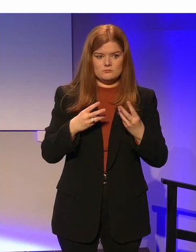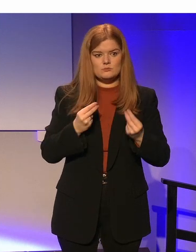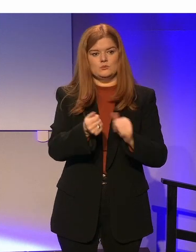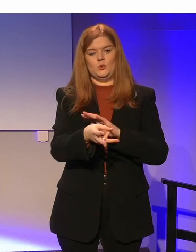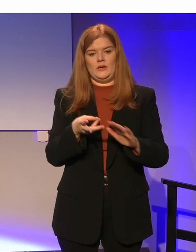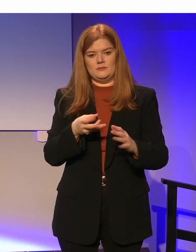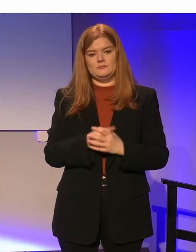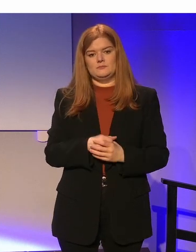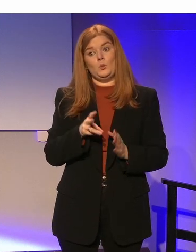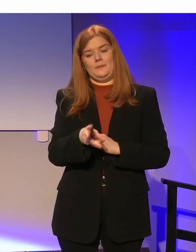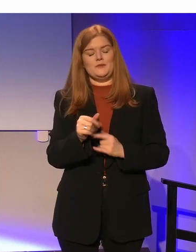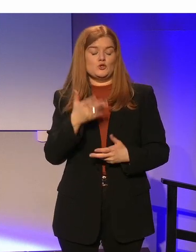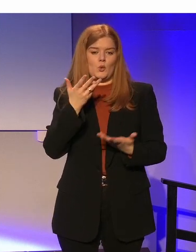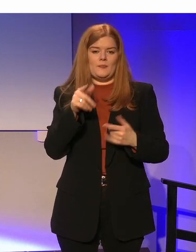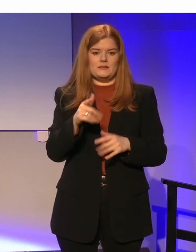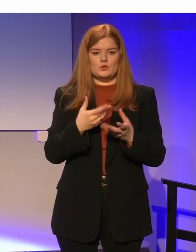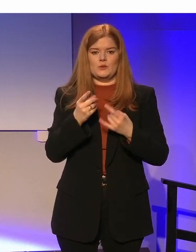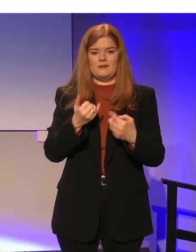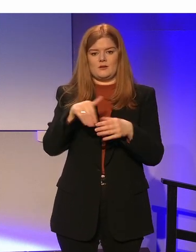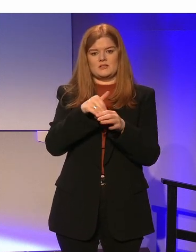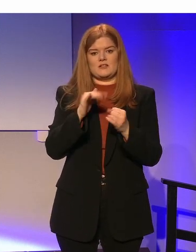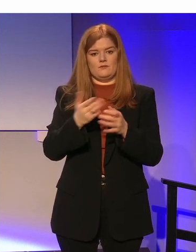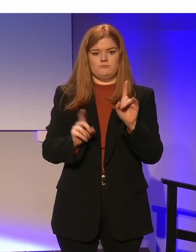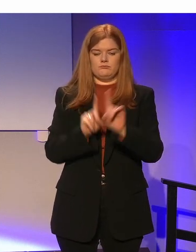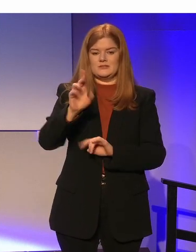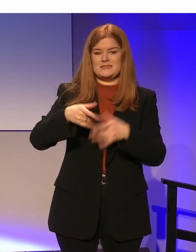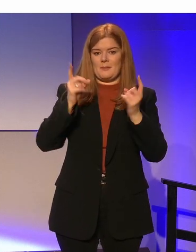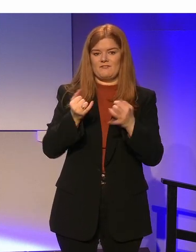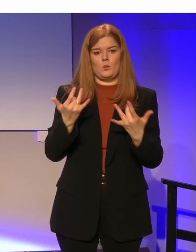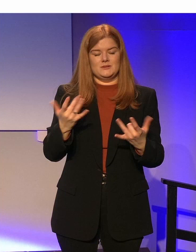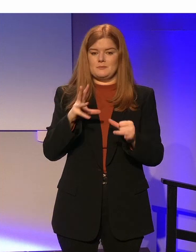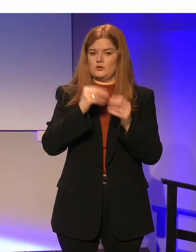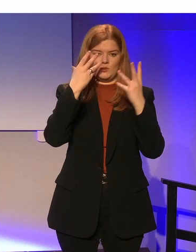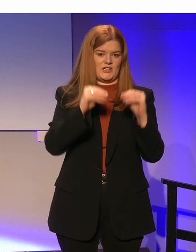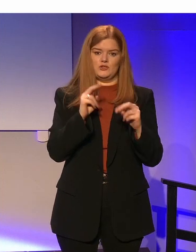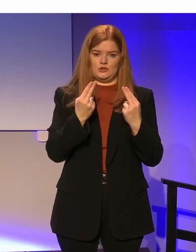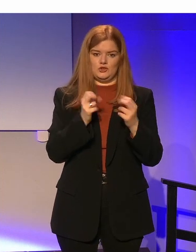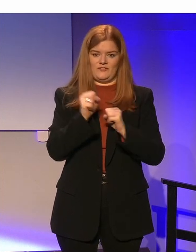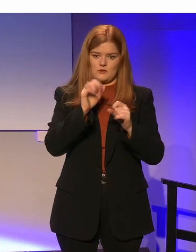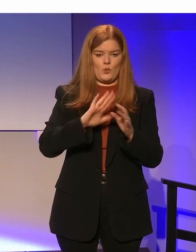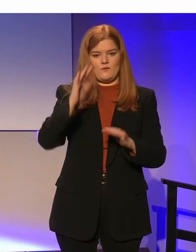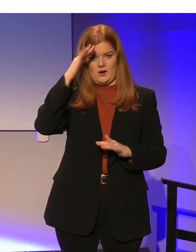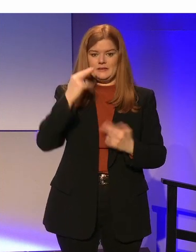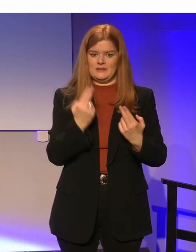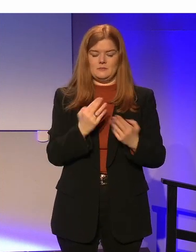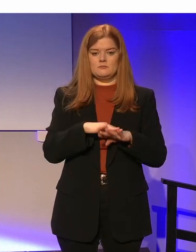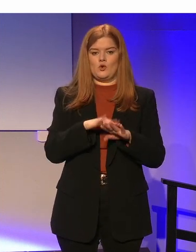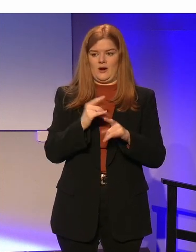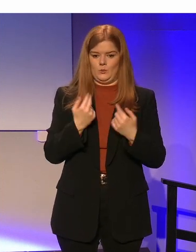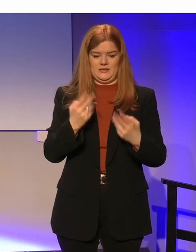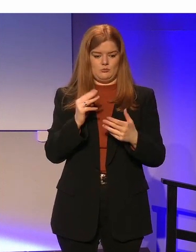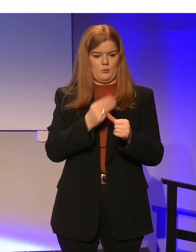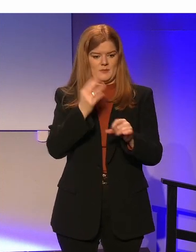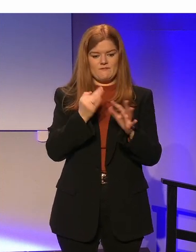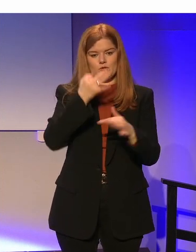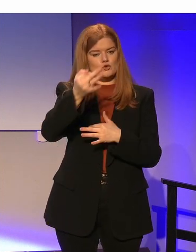way possible. And this has been done in the context of the increased demand for special education service nationwide and the need to plan for